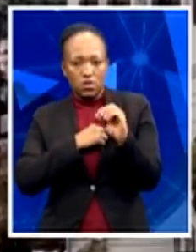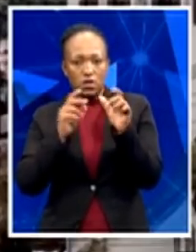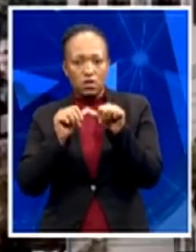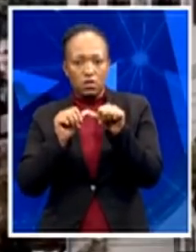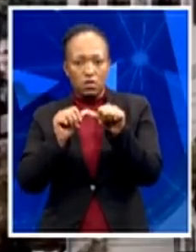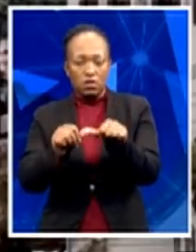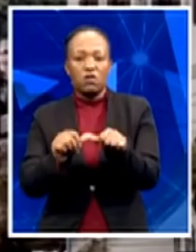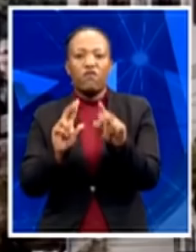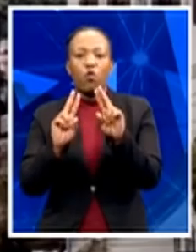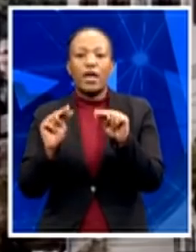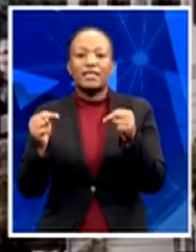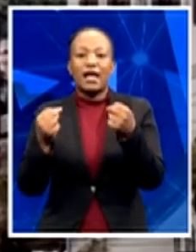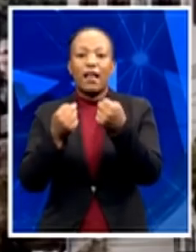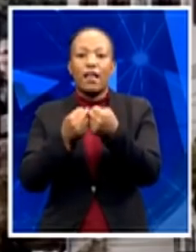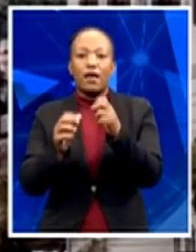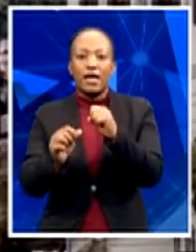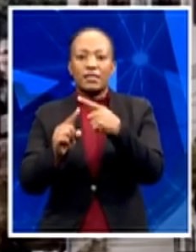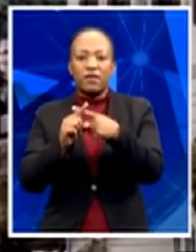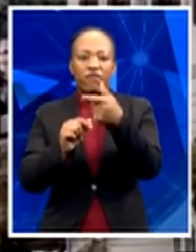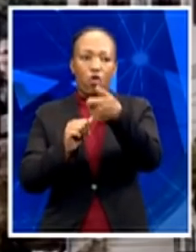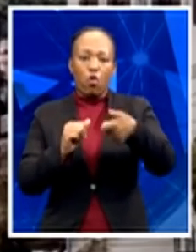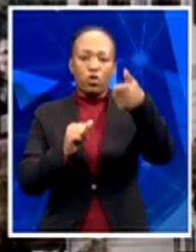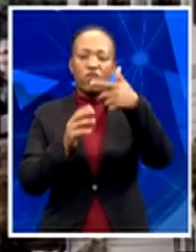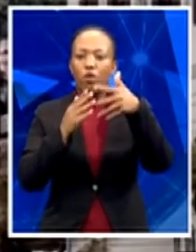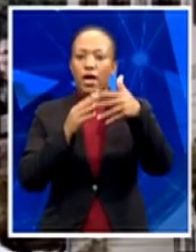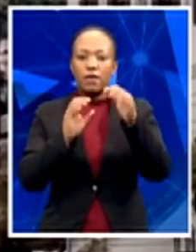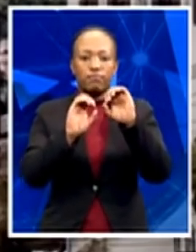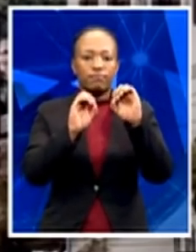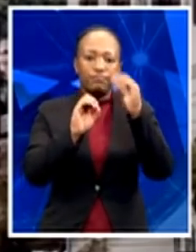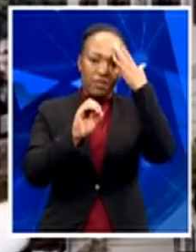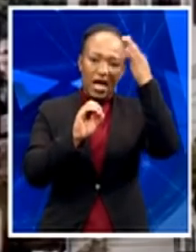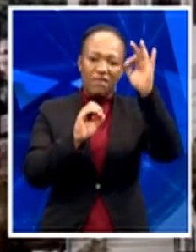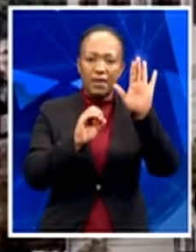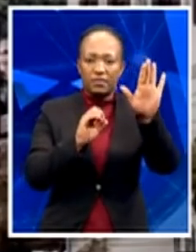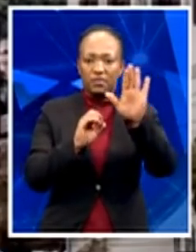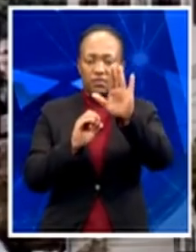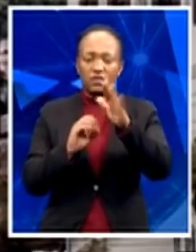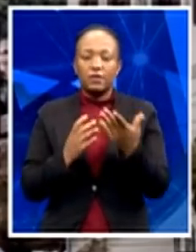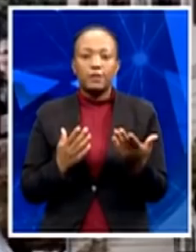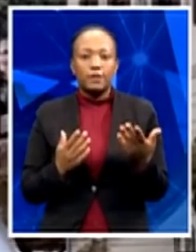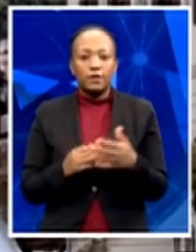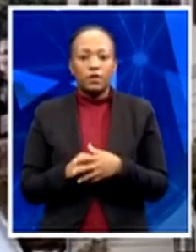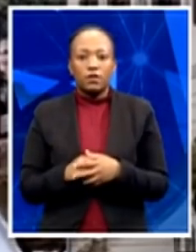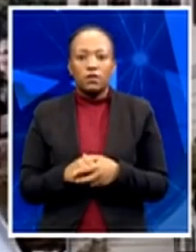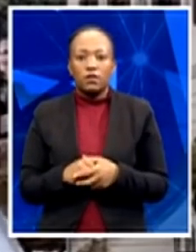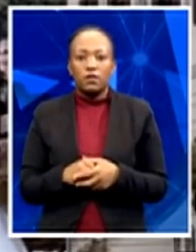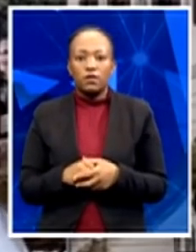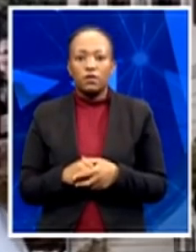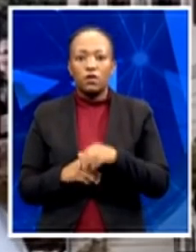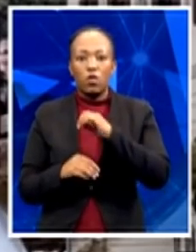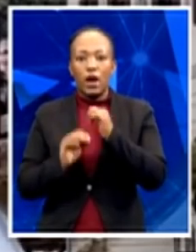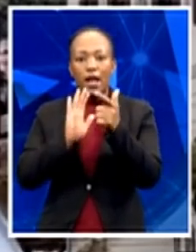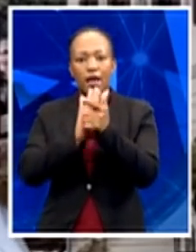and any organ of state. I'm taking this now out of the legal report we have received, and also